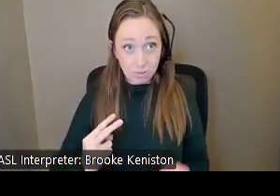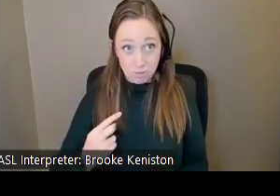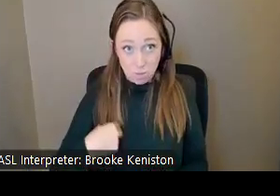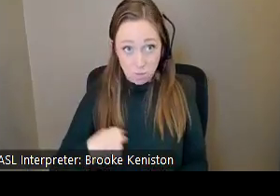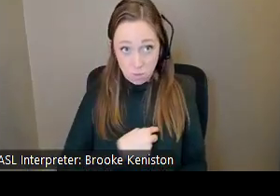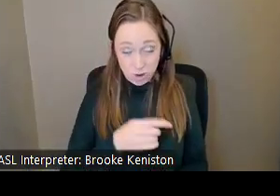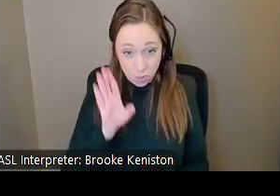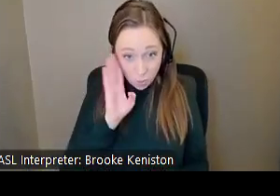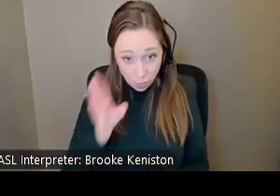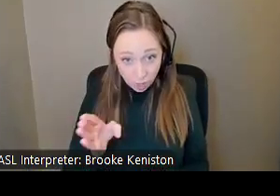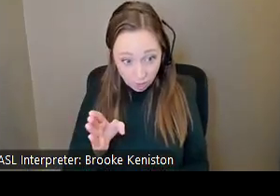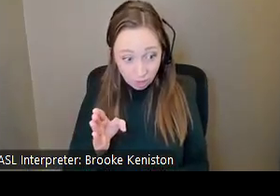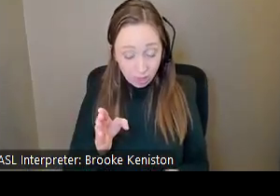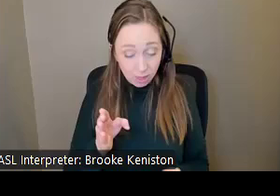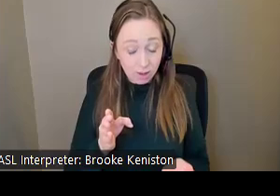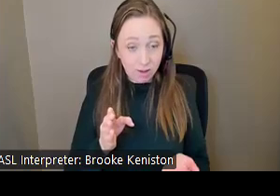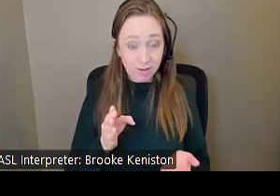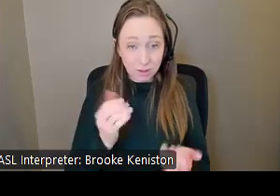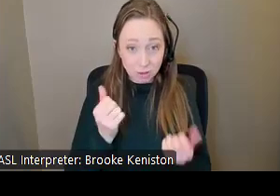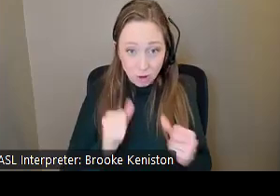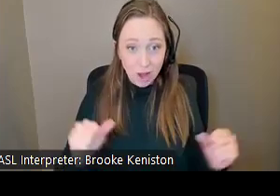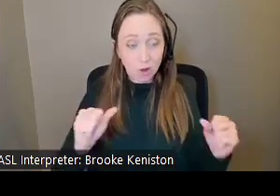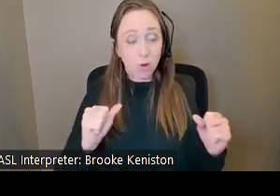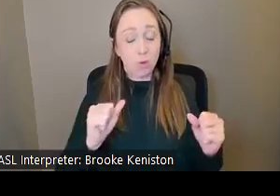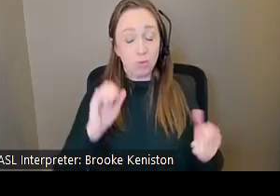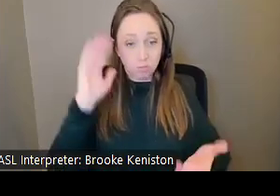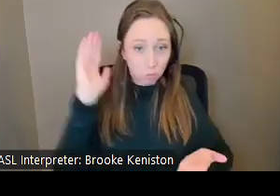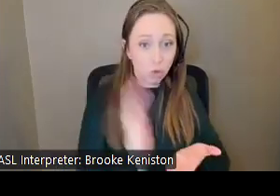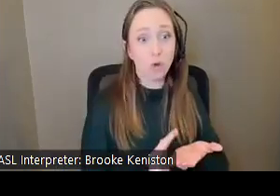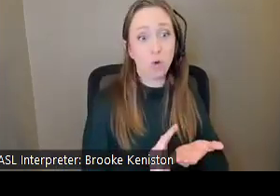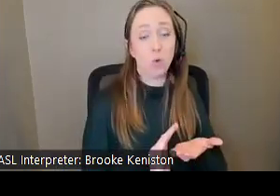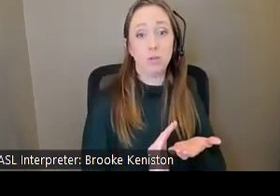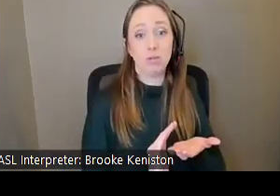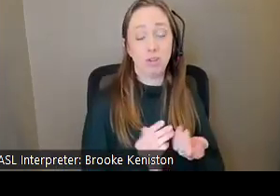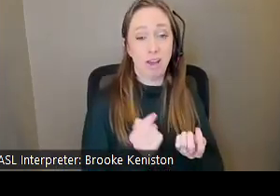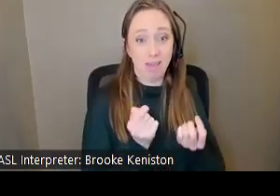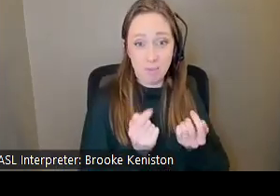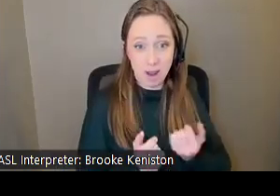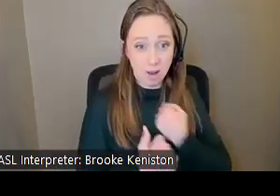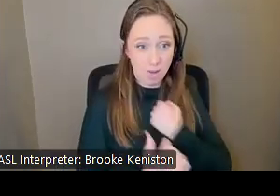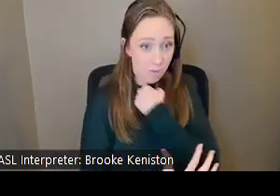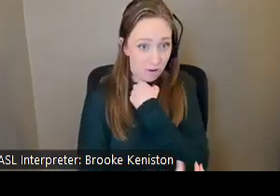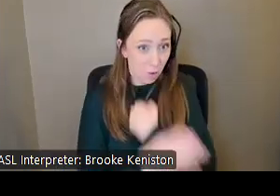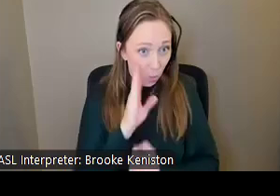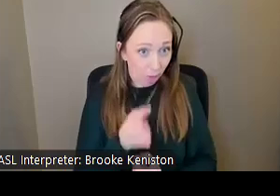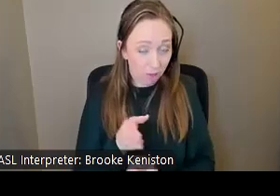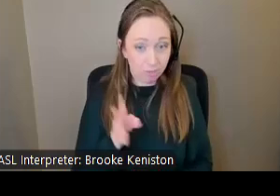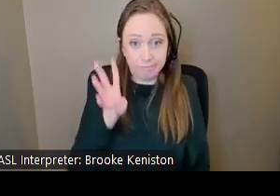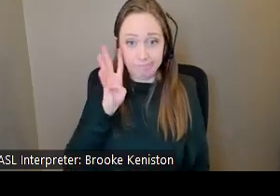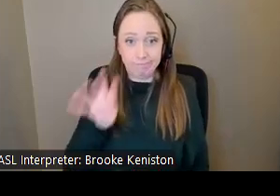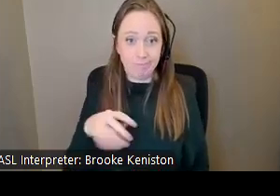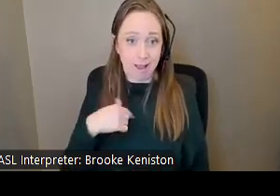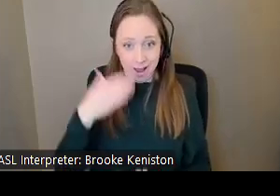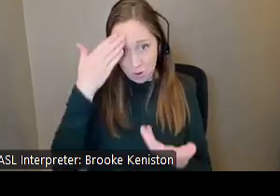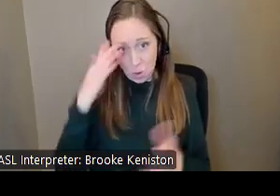kind of going after poverty and eliminating things related to that. And the fault in